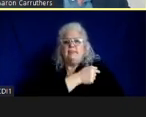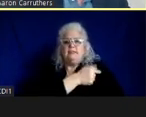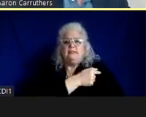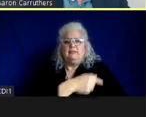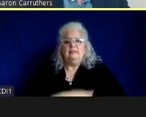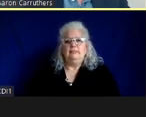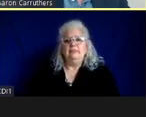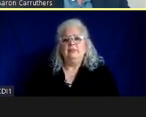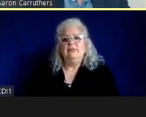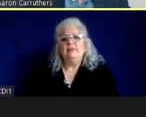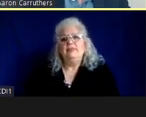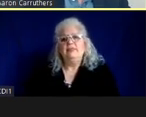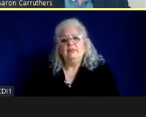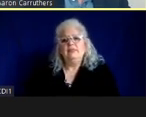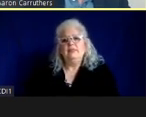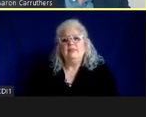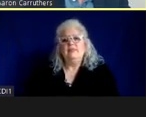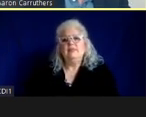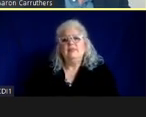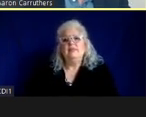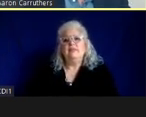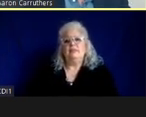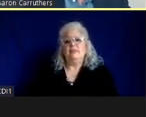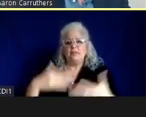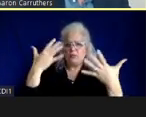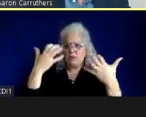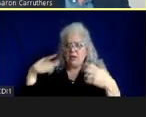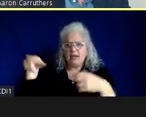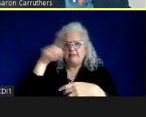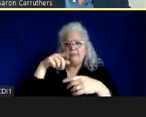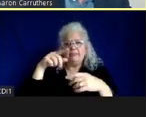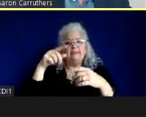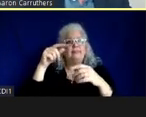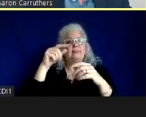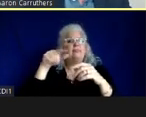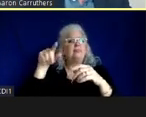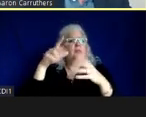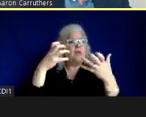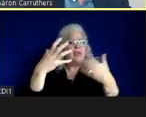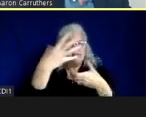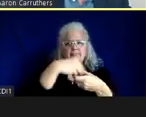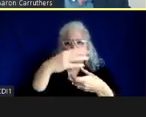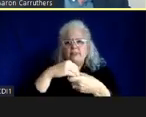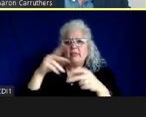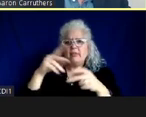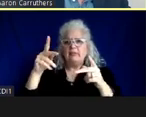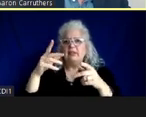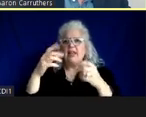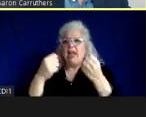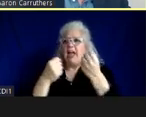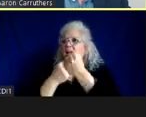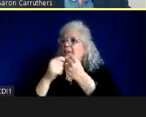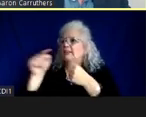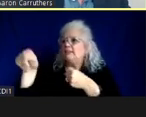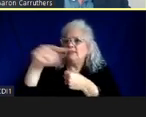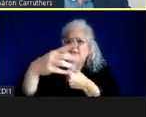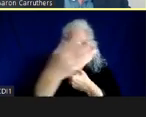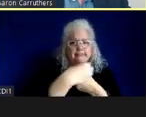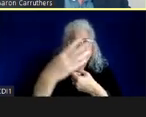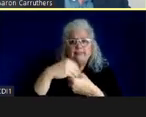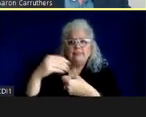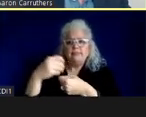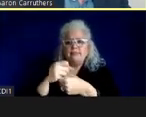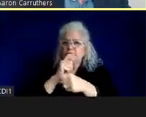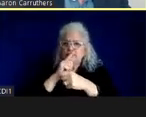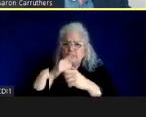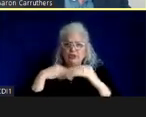inclusive approach, and I think you've had a lot of good success. So thank you for that. There's a lot of concerns, a lot of